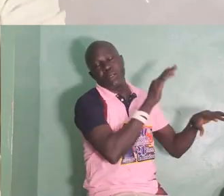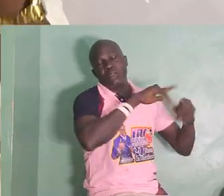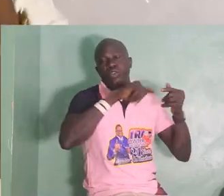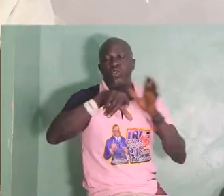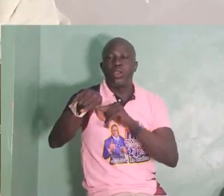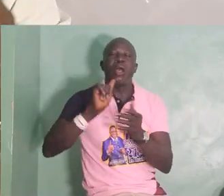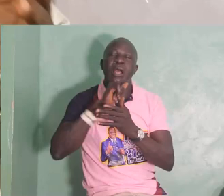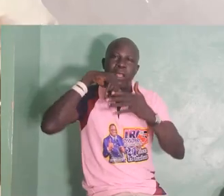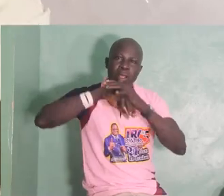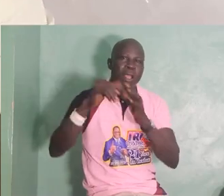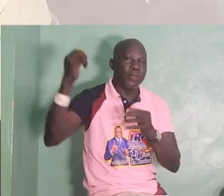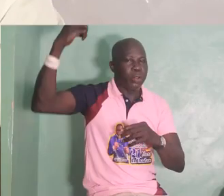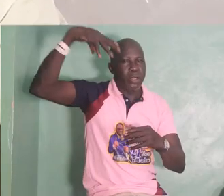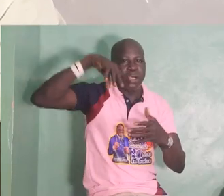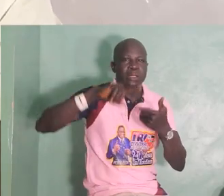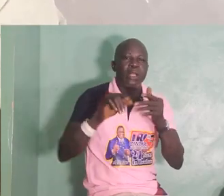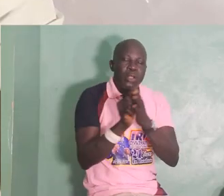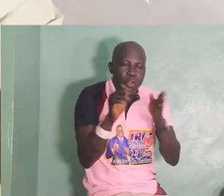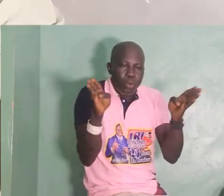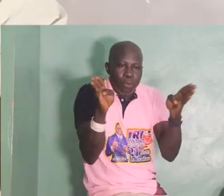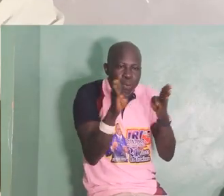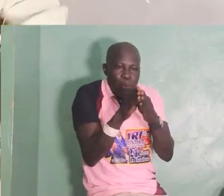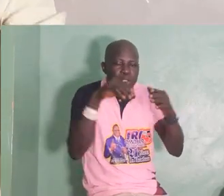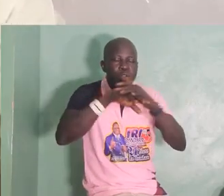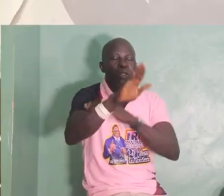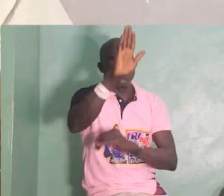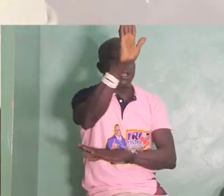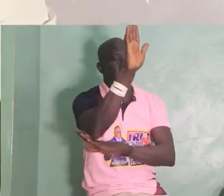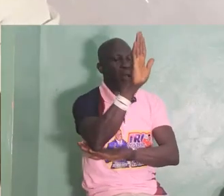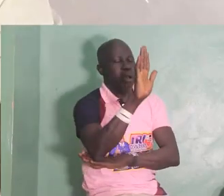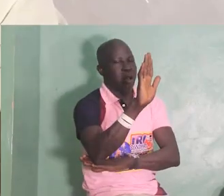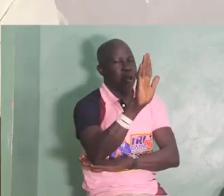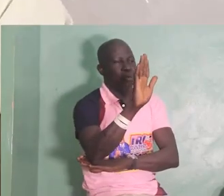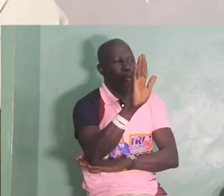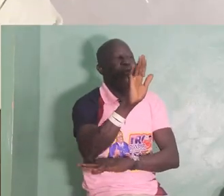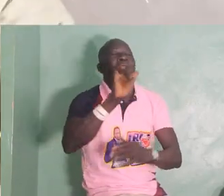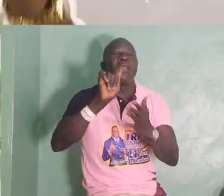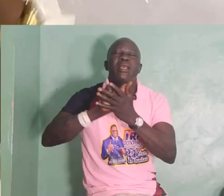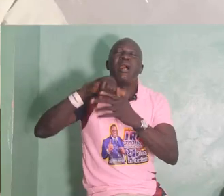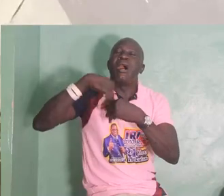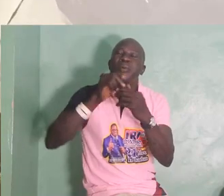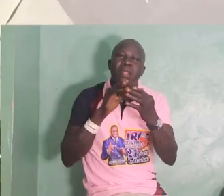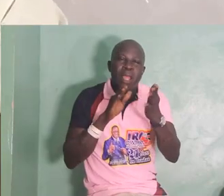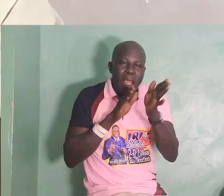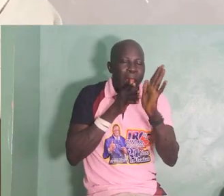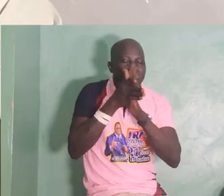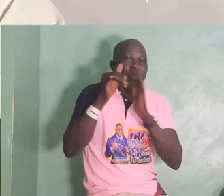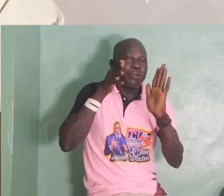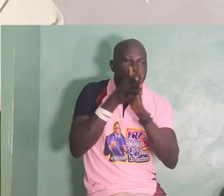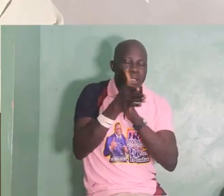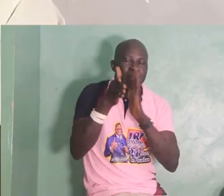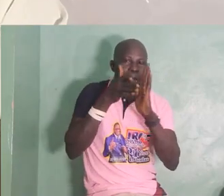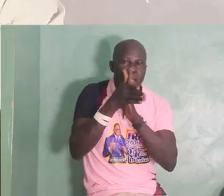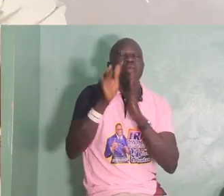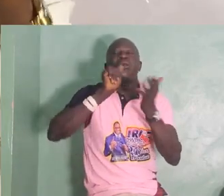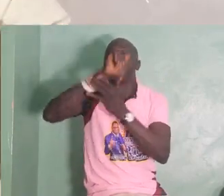retrench. Ìgbéga lo mo ri. Receive promotion. Eyin te wa se ona nla fun yin. God has given you for job your way will prosper. Eh, he said it. Amen. Get